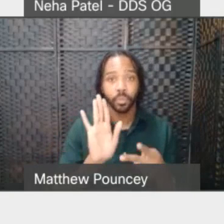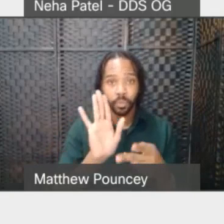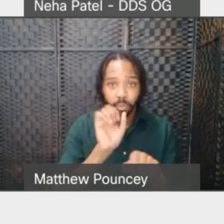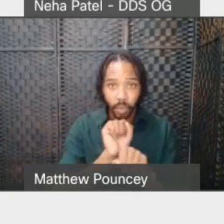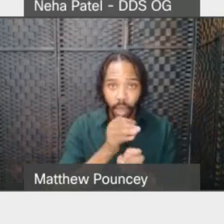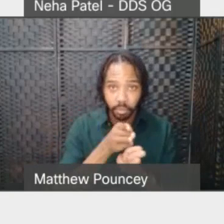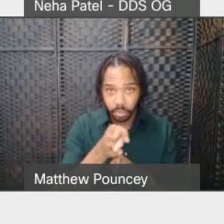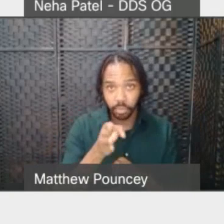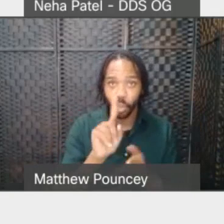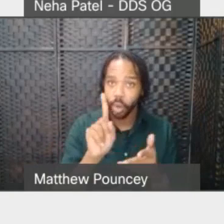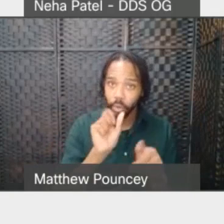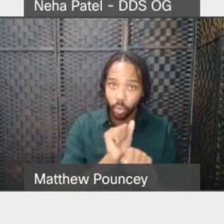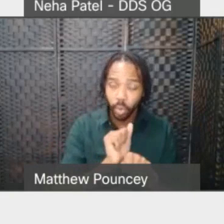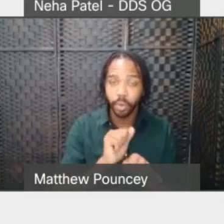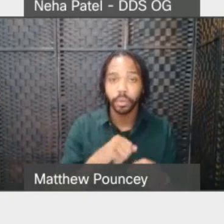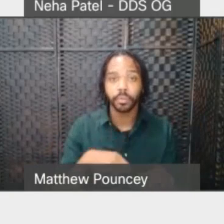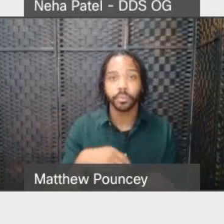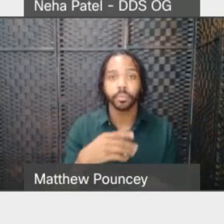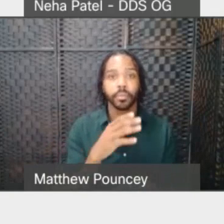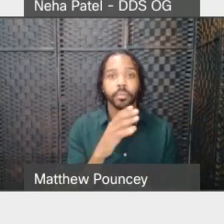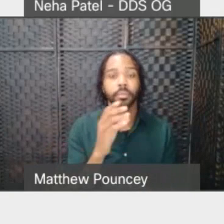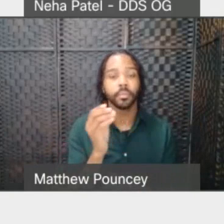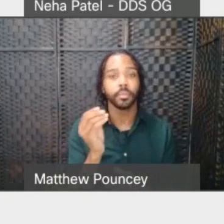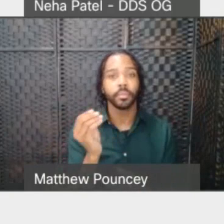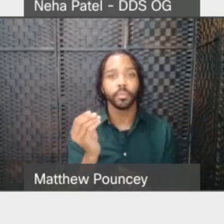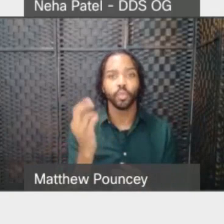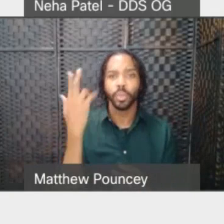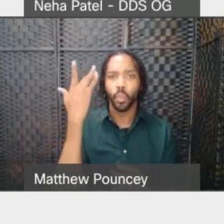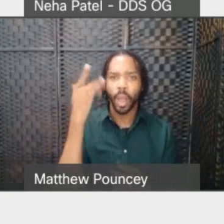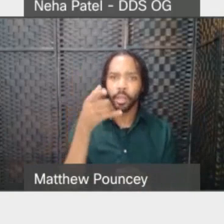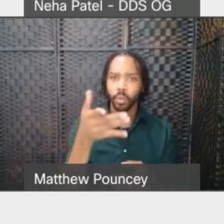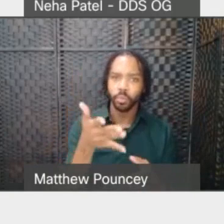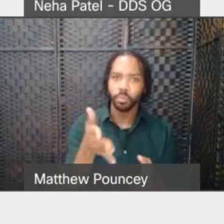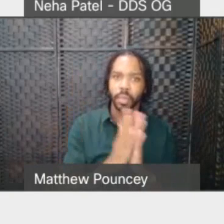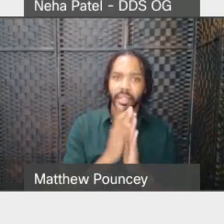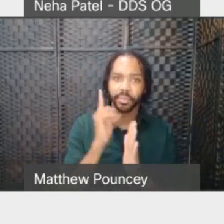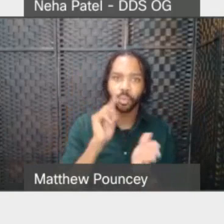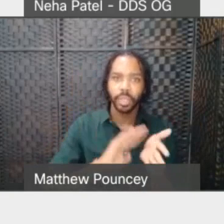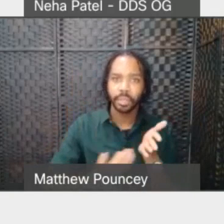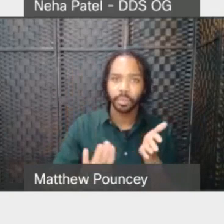where do you work, and the reason for the exemption.